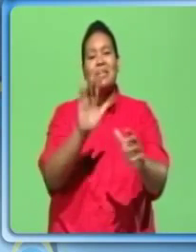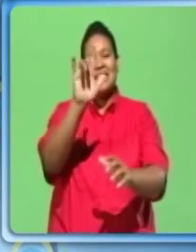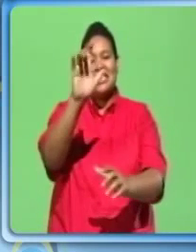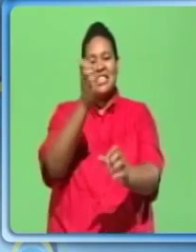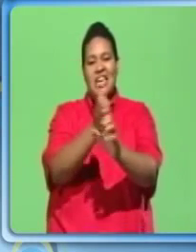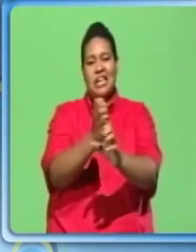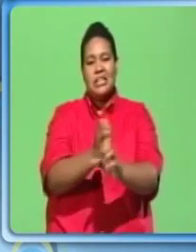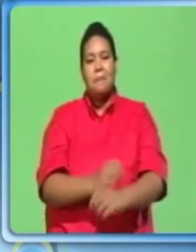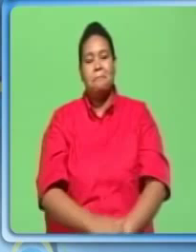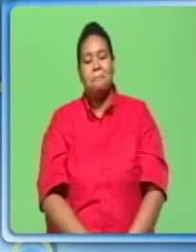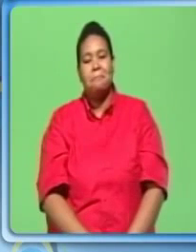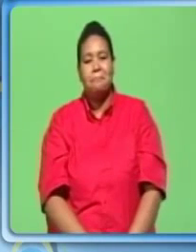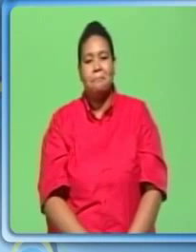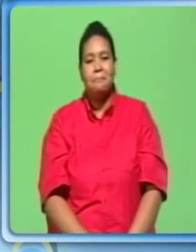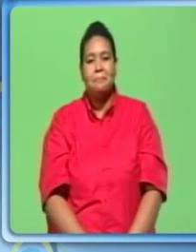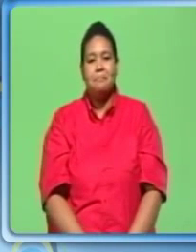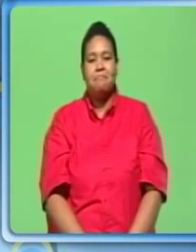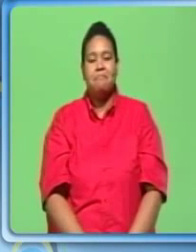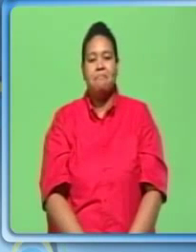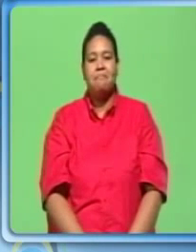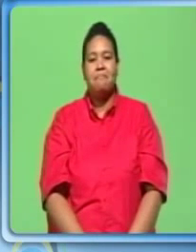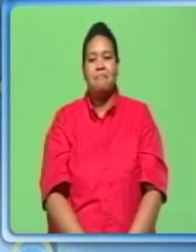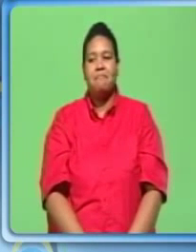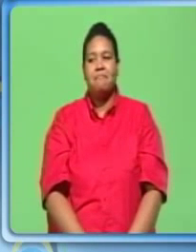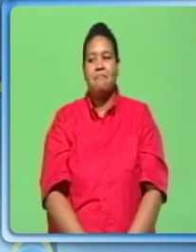Thank you.